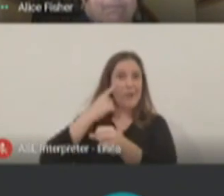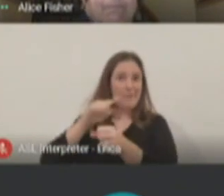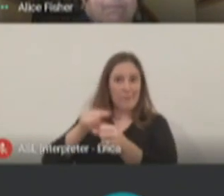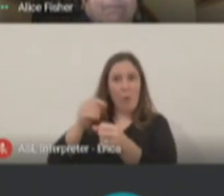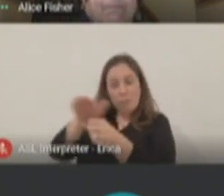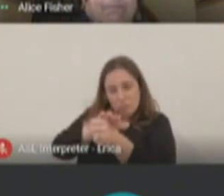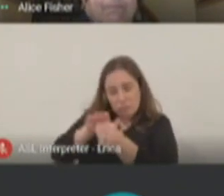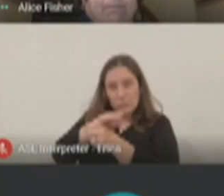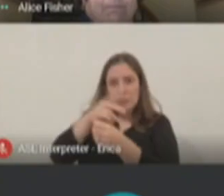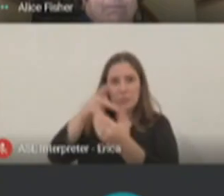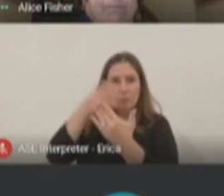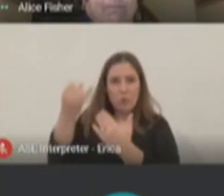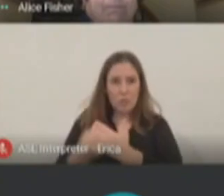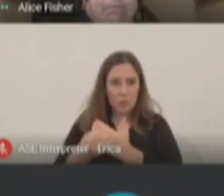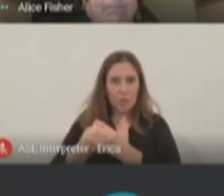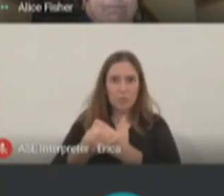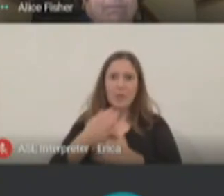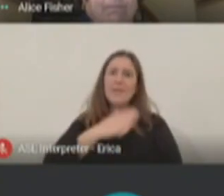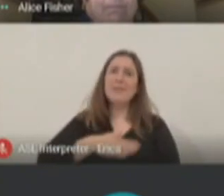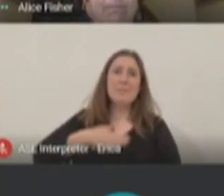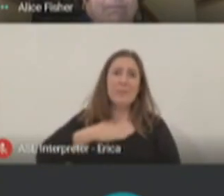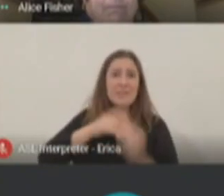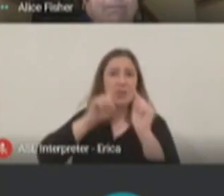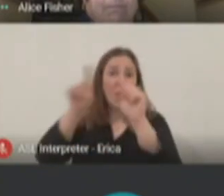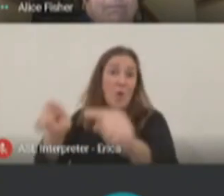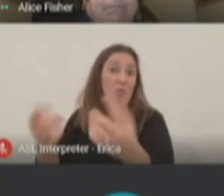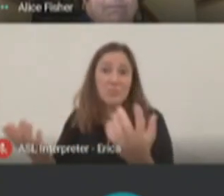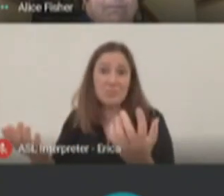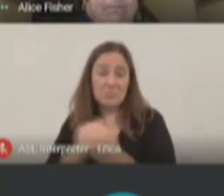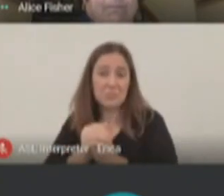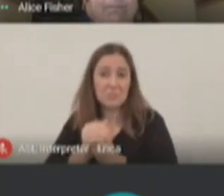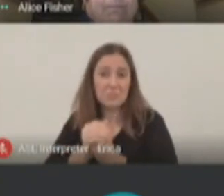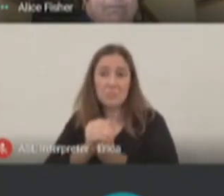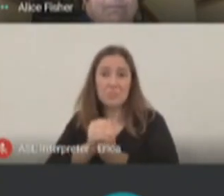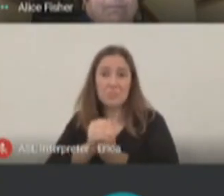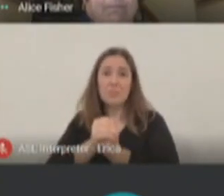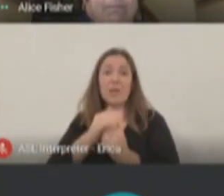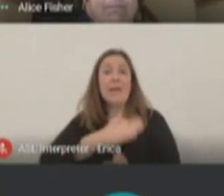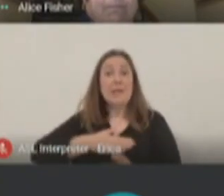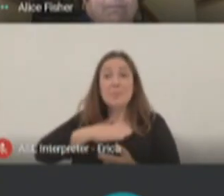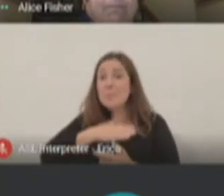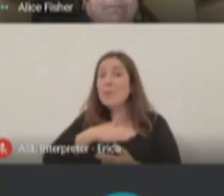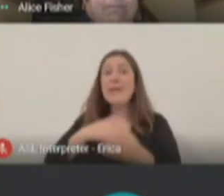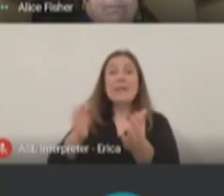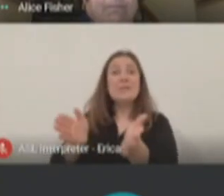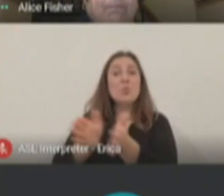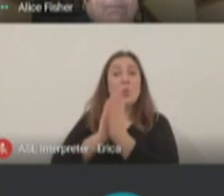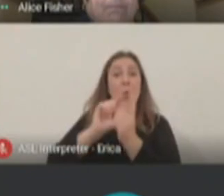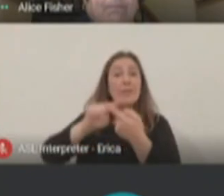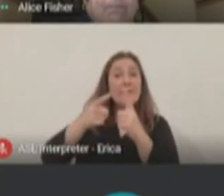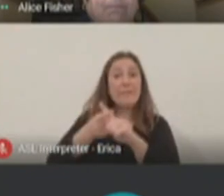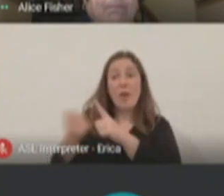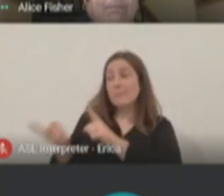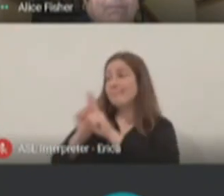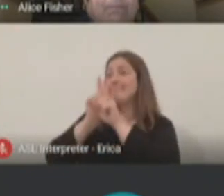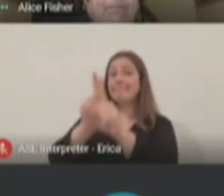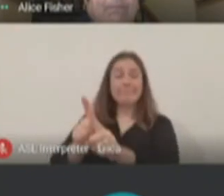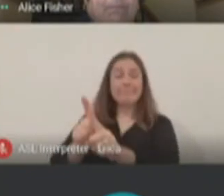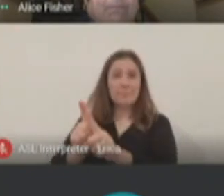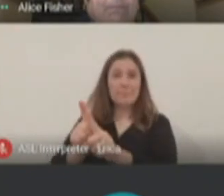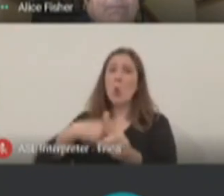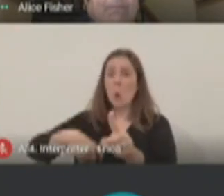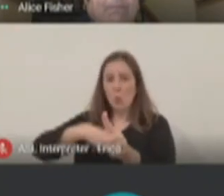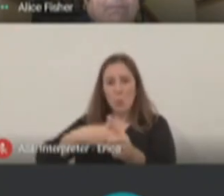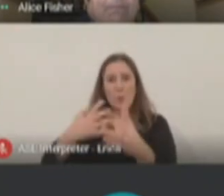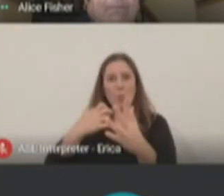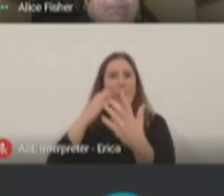And please attend those. Please attend those. Please ask your friends to attend them, because we're always looking for as many people